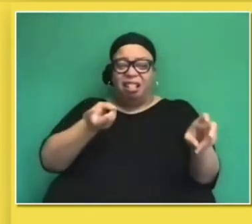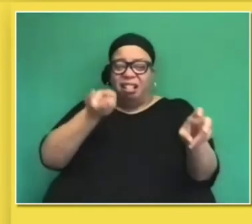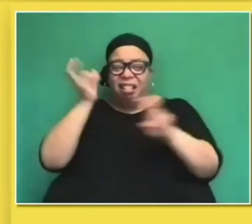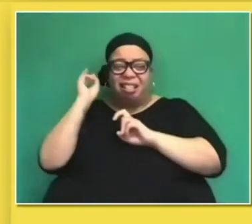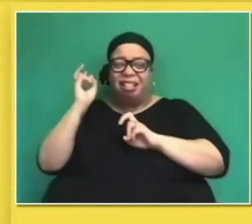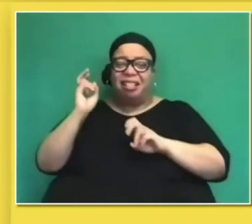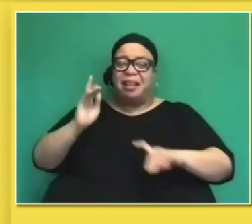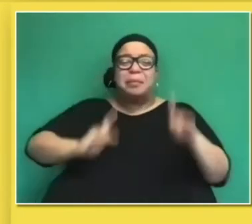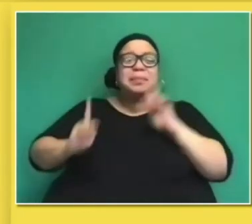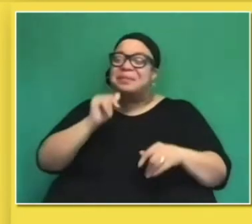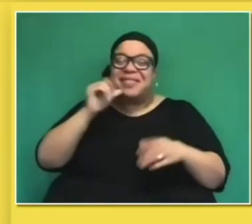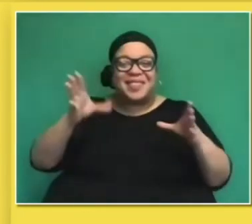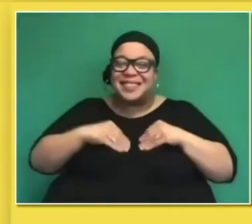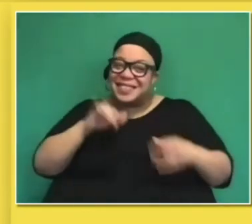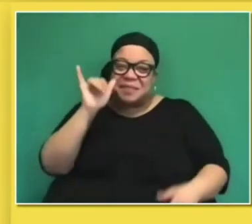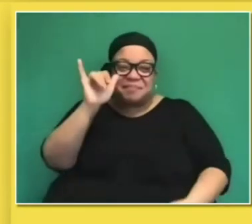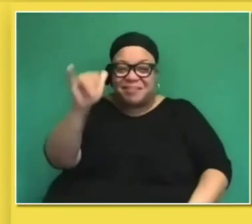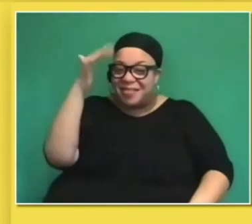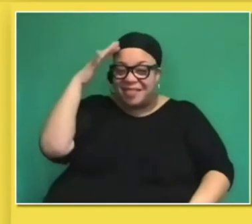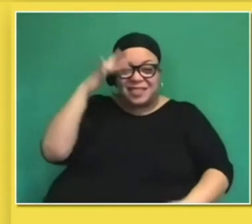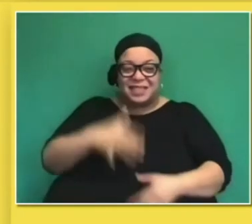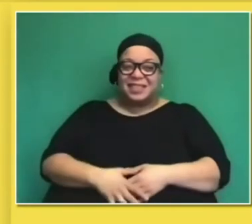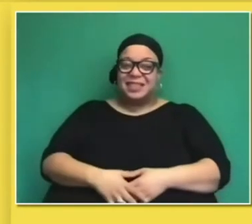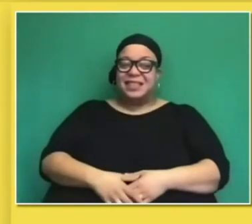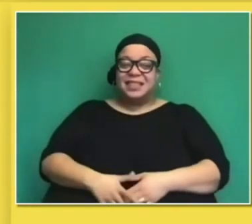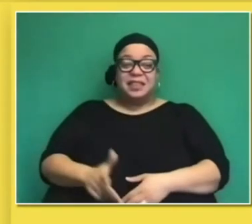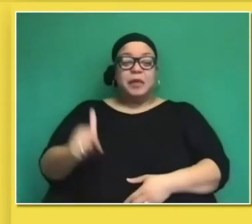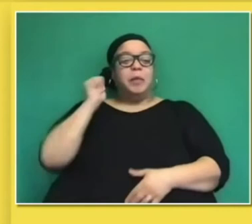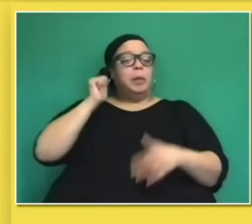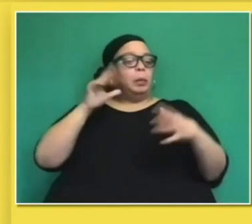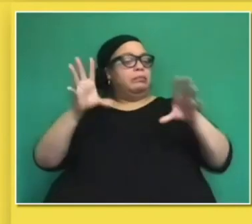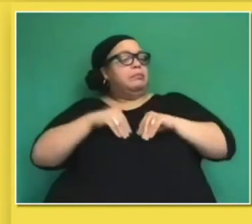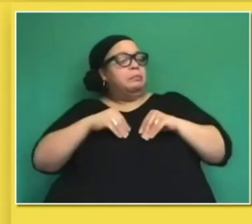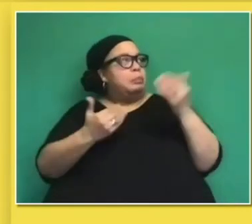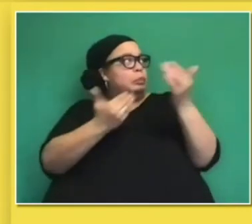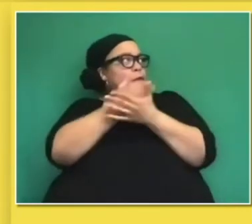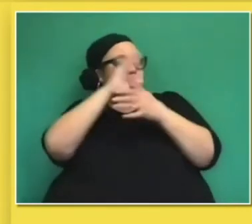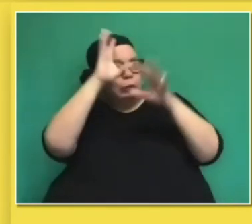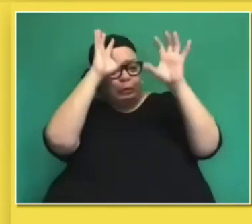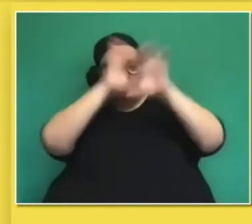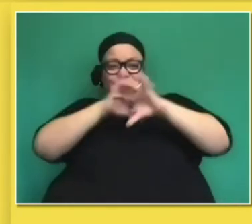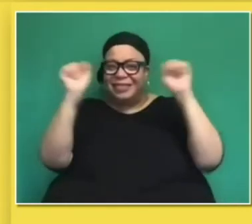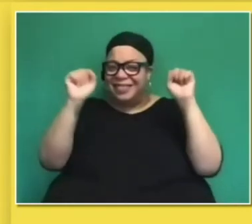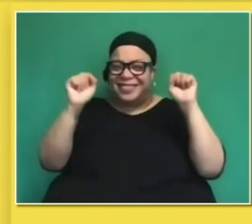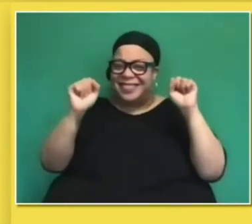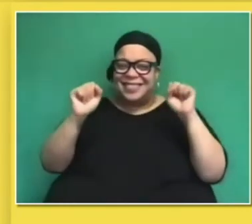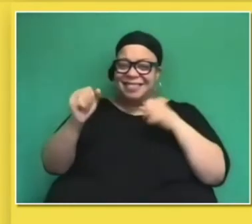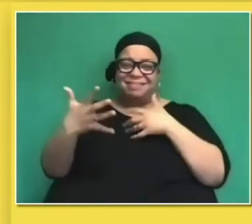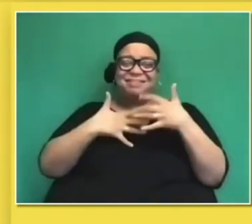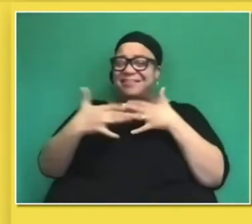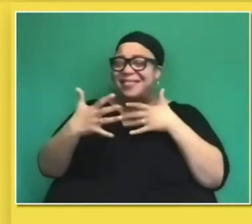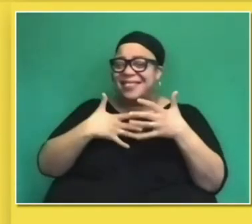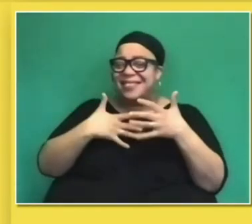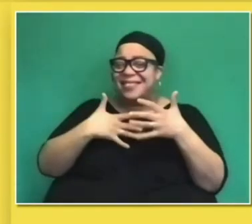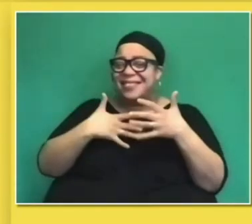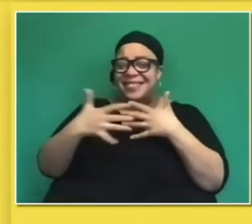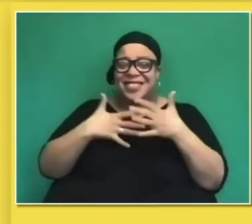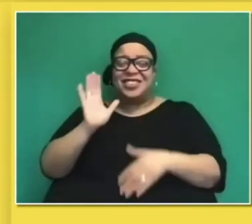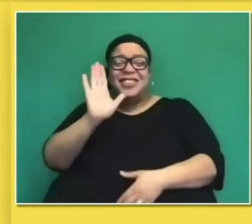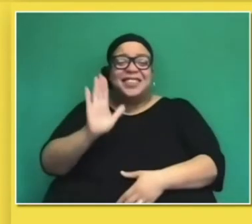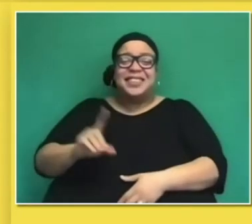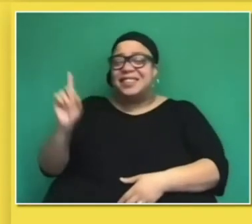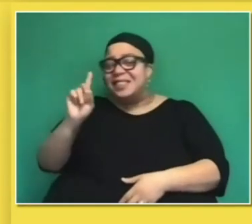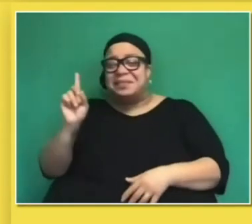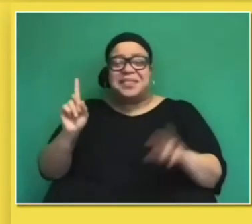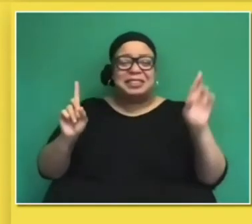not going to stand for a new administration. I don't care what their party is. not addressing these issues. So the politicians don't get to act on